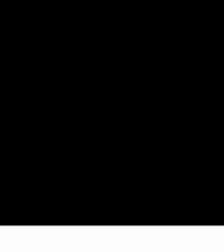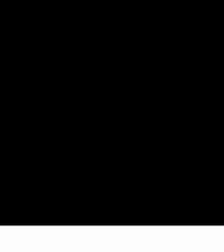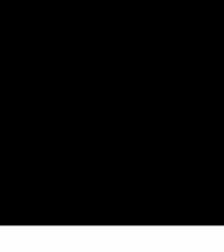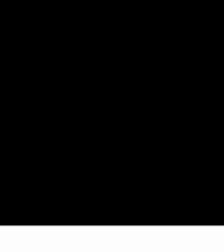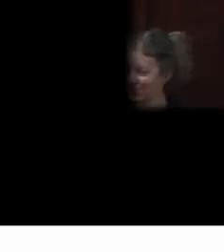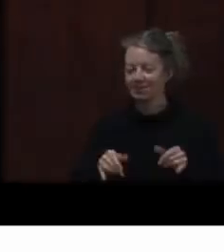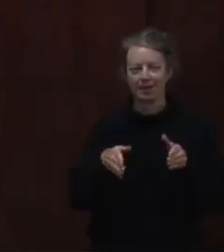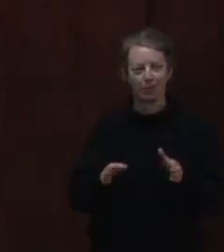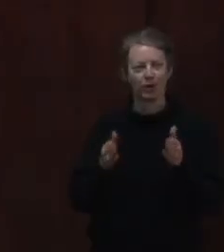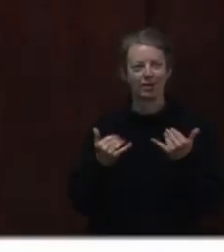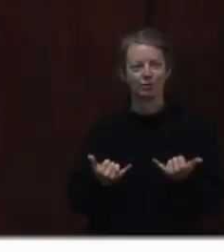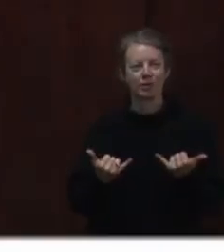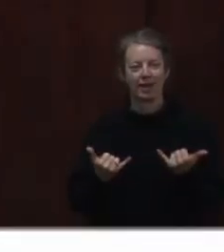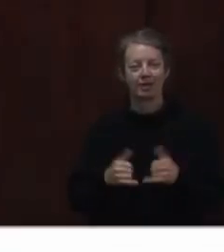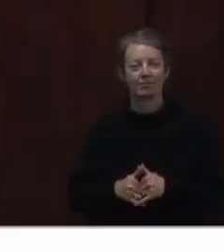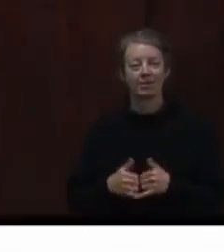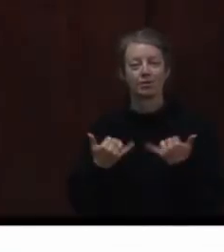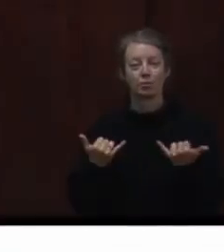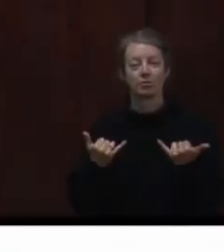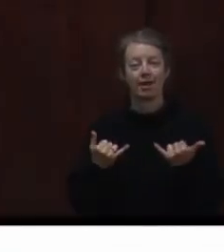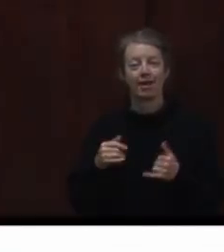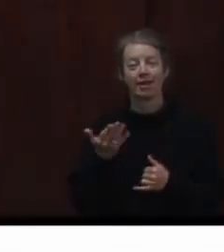So as of today, we have